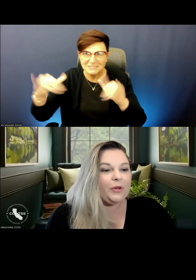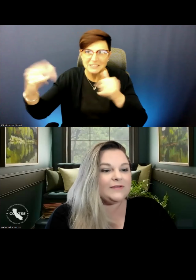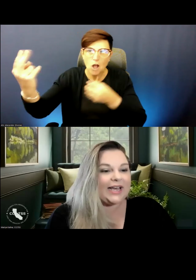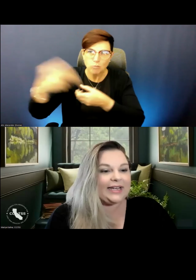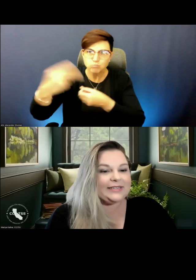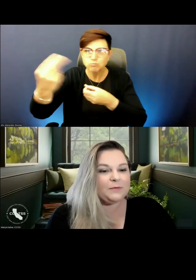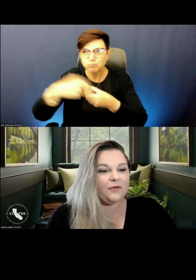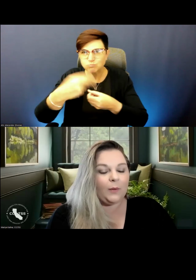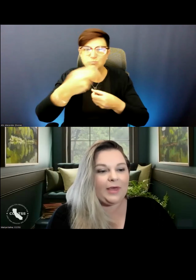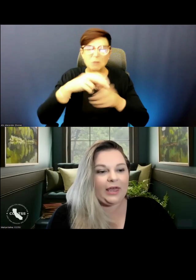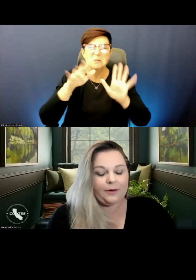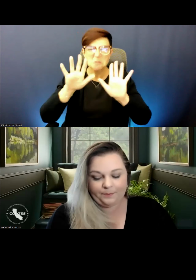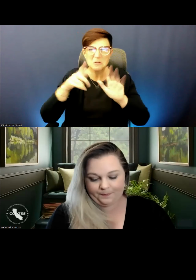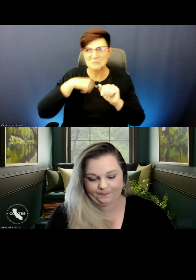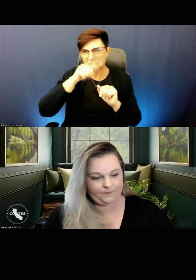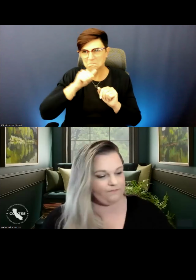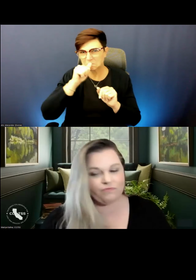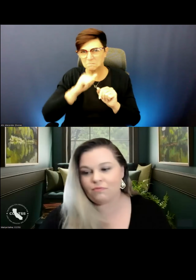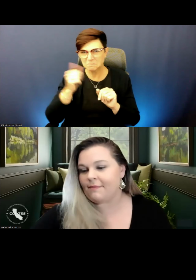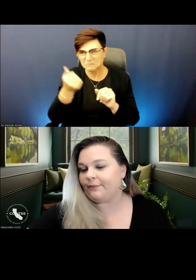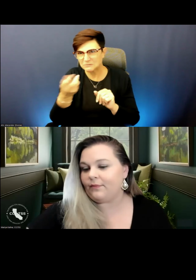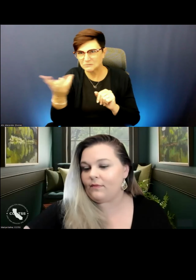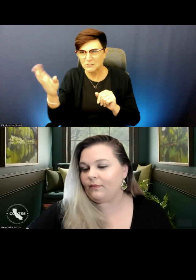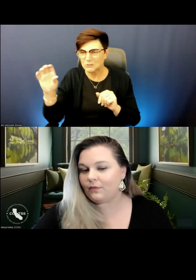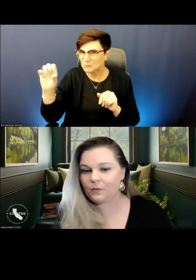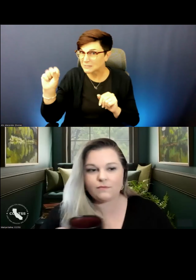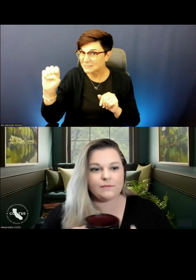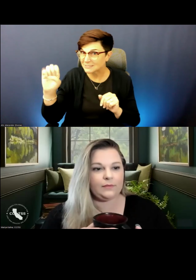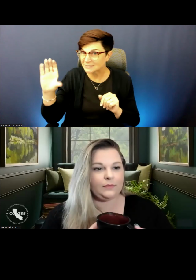another couple of seconds before we begin.